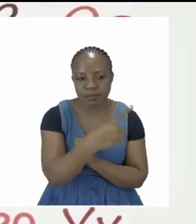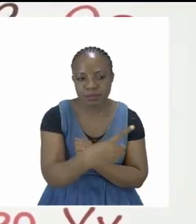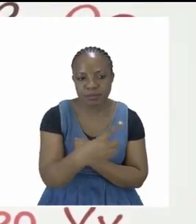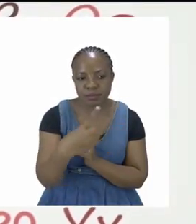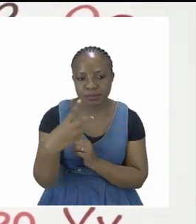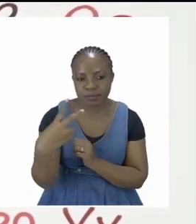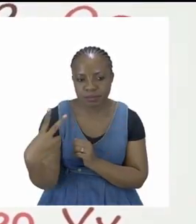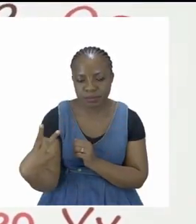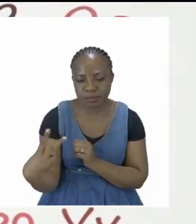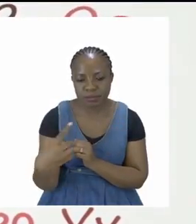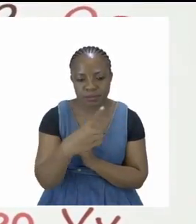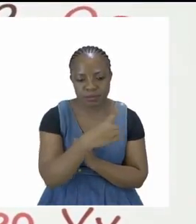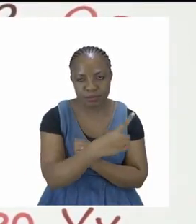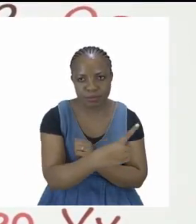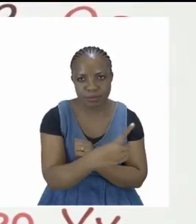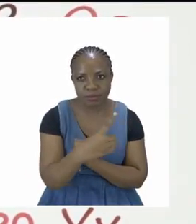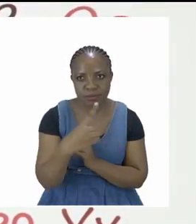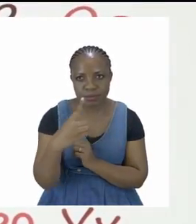11,